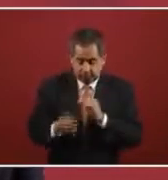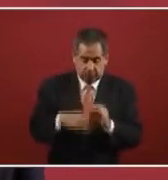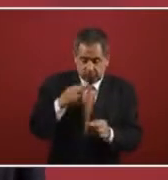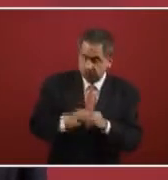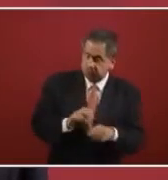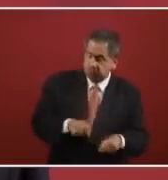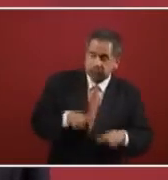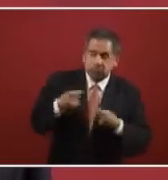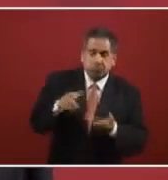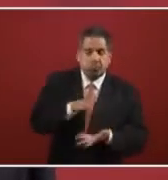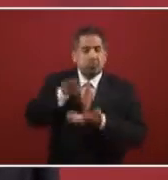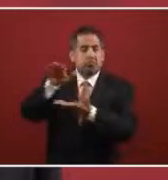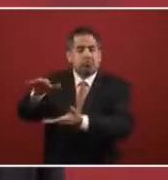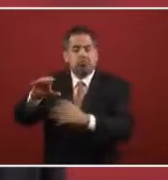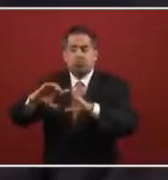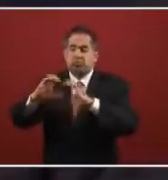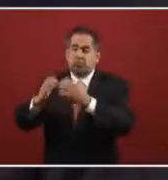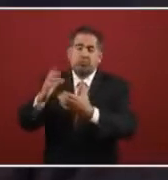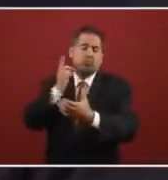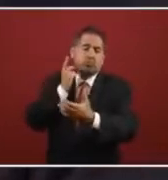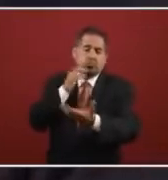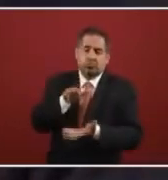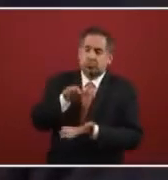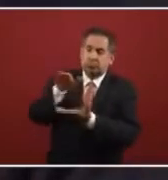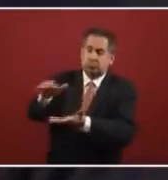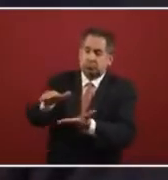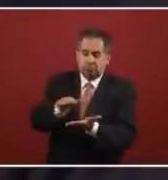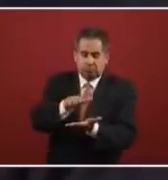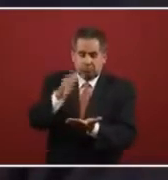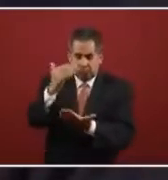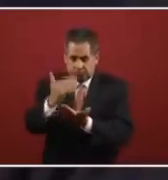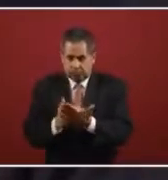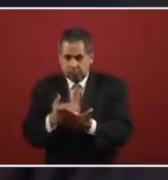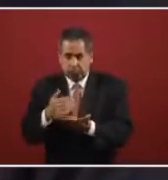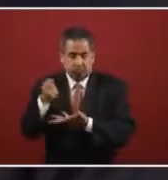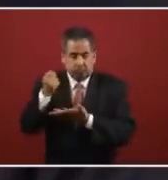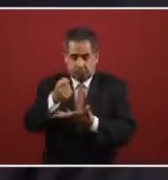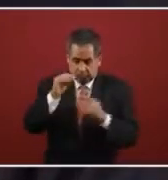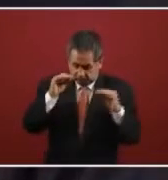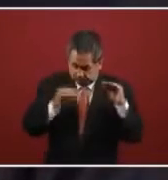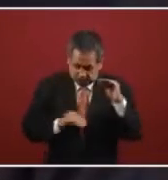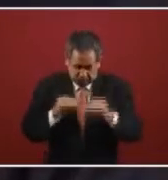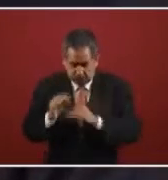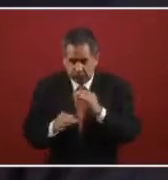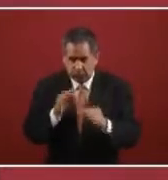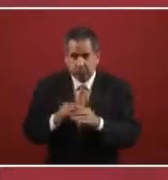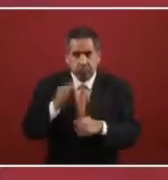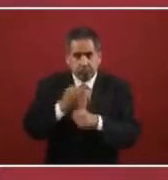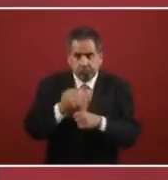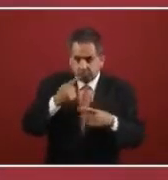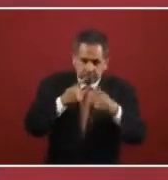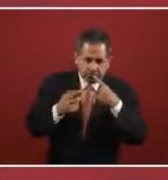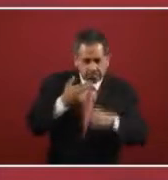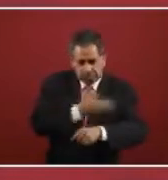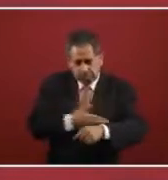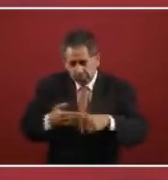September, presentar al we Congreso have to un present to the presupuesto people que lleva tiempo la elaboración. that has, Estamos